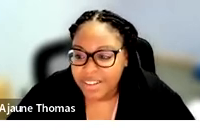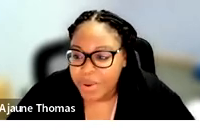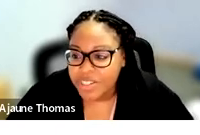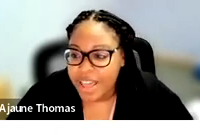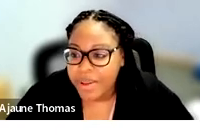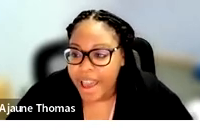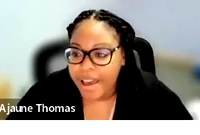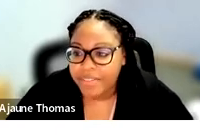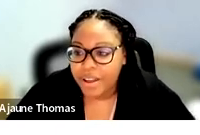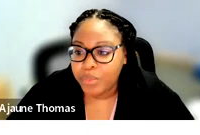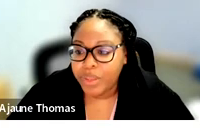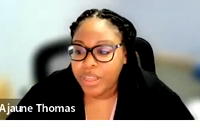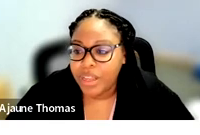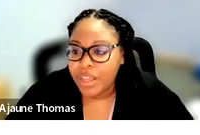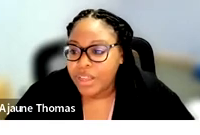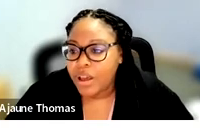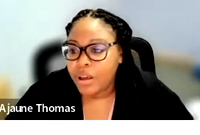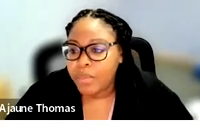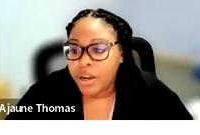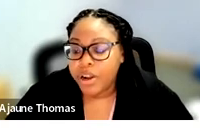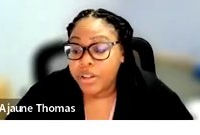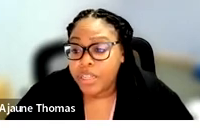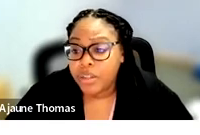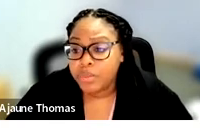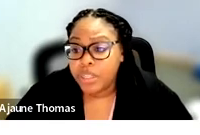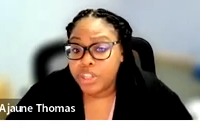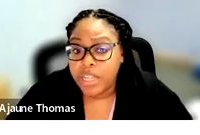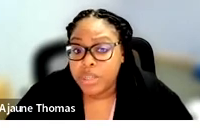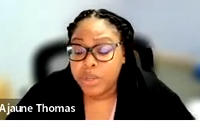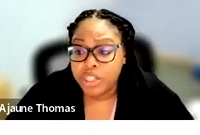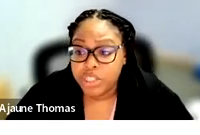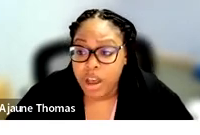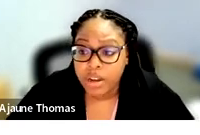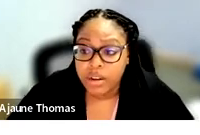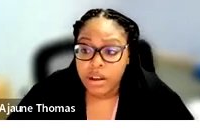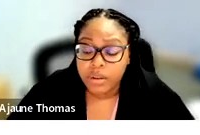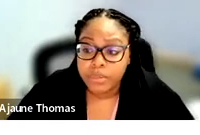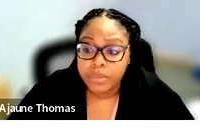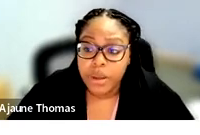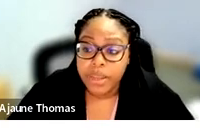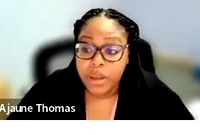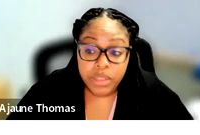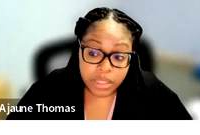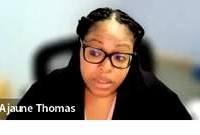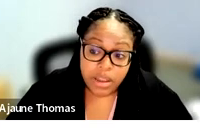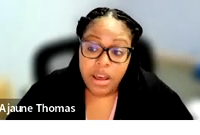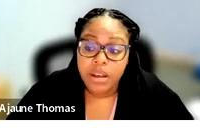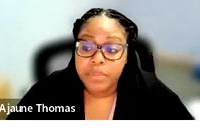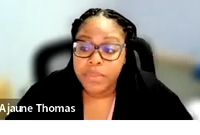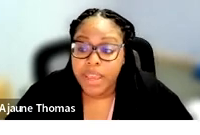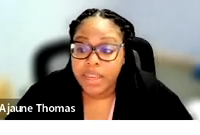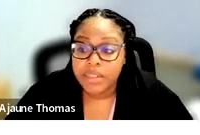just a question that we have. We are currently really trying to push our public health